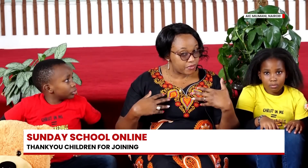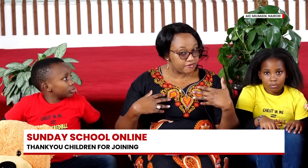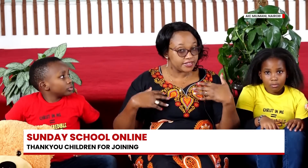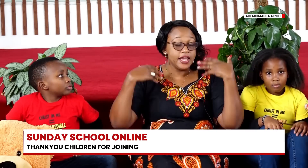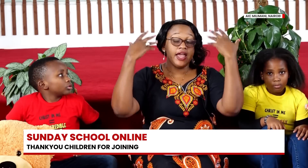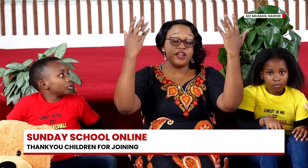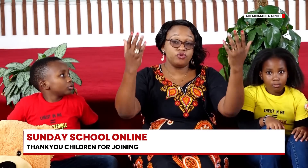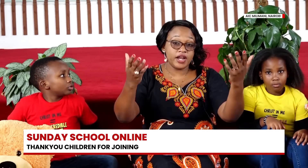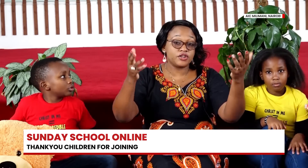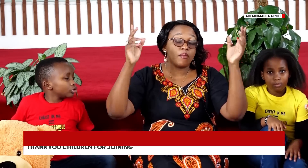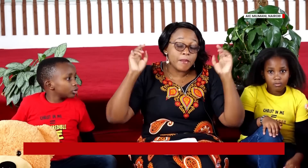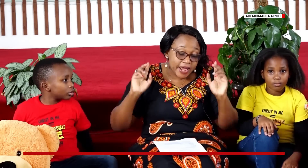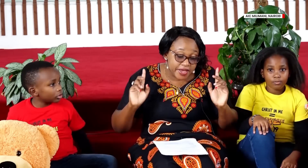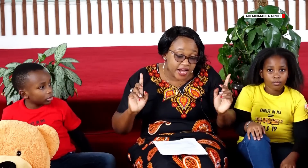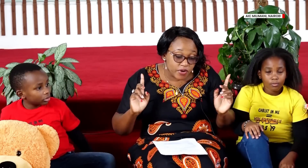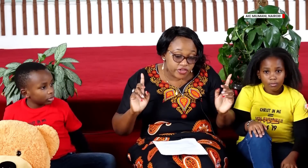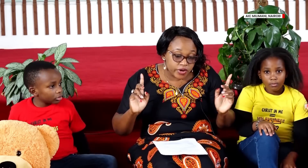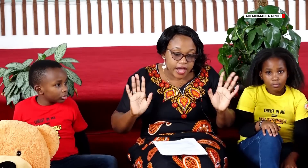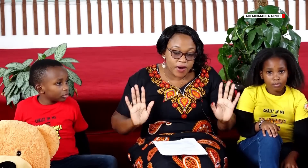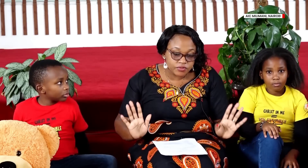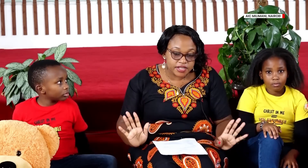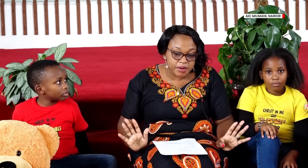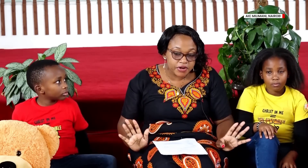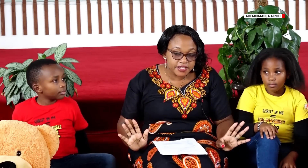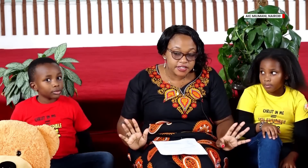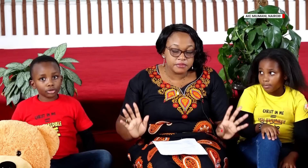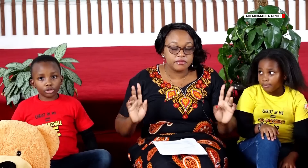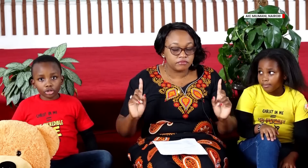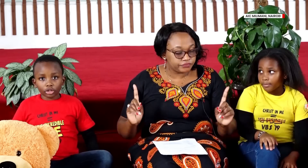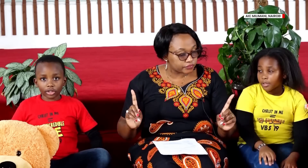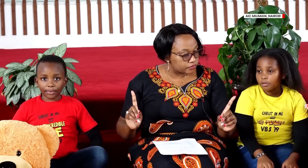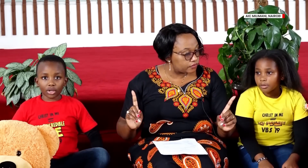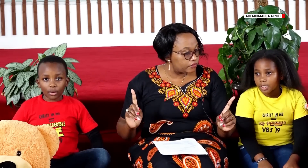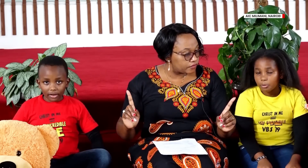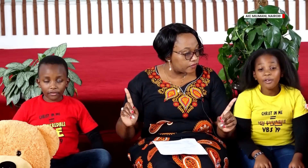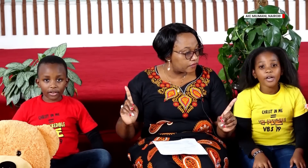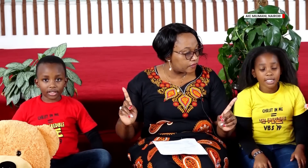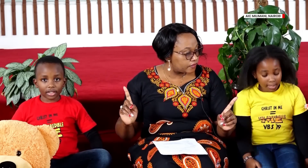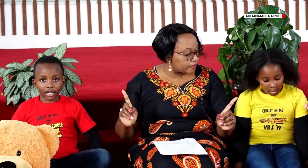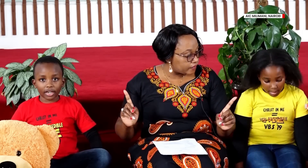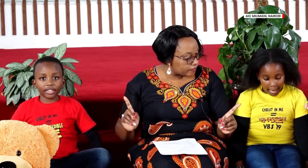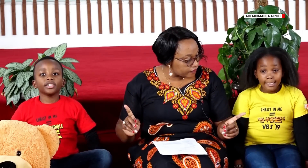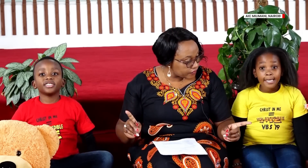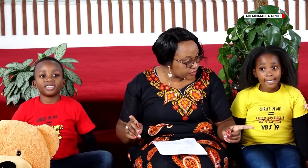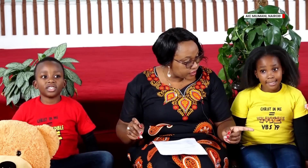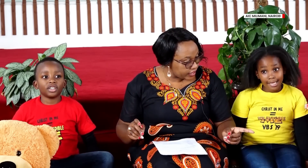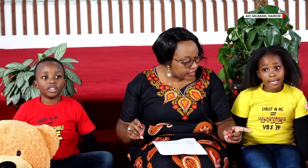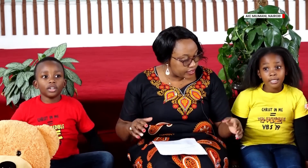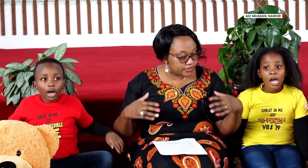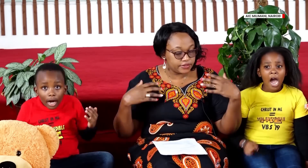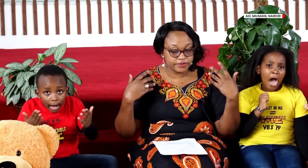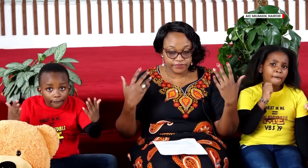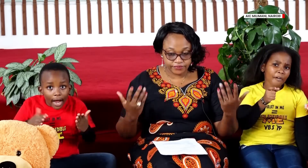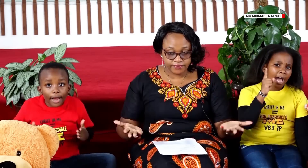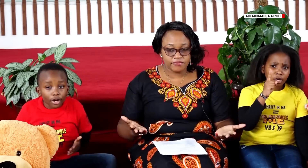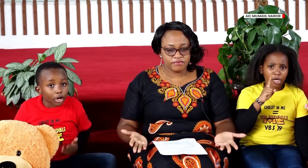say the memory verse, and children at top. But I begin with you here. What was the memory verse? Joshua chapter 1 verse 9. It